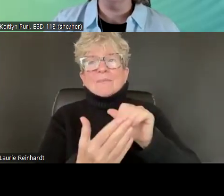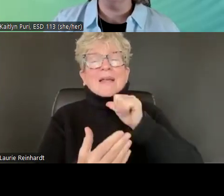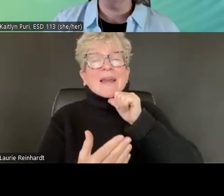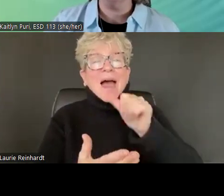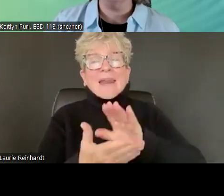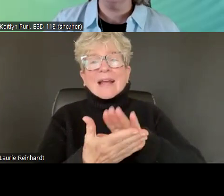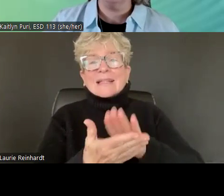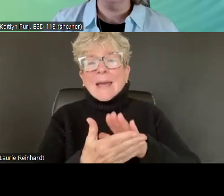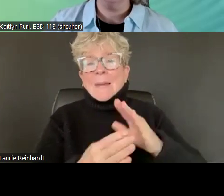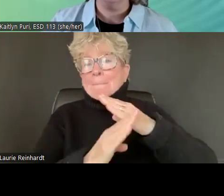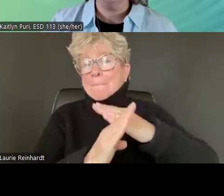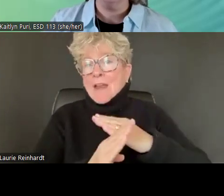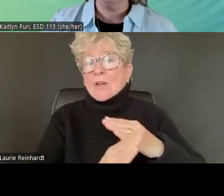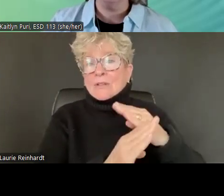success.